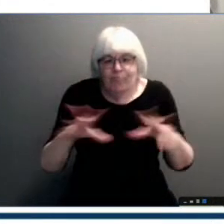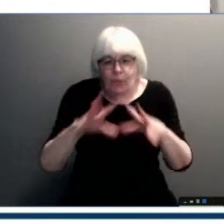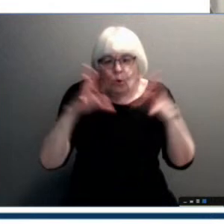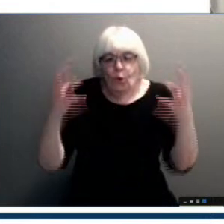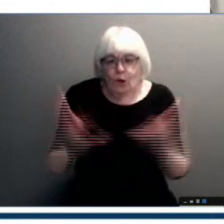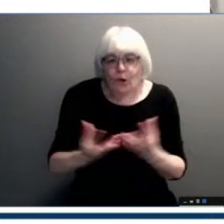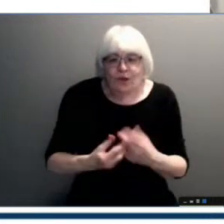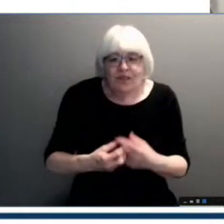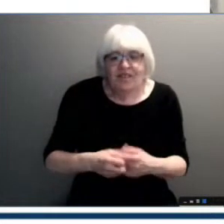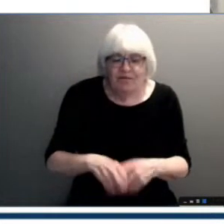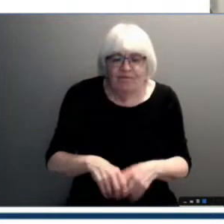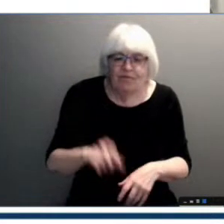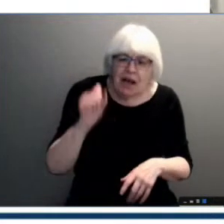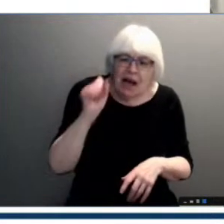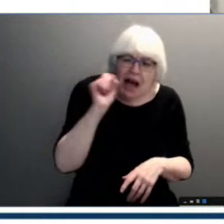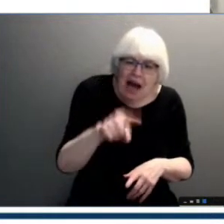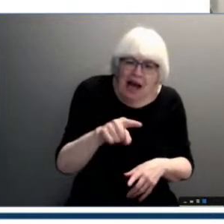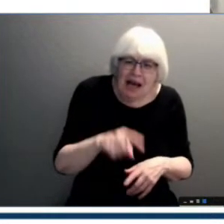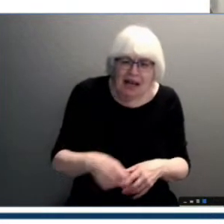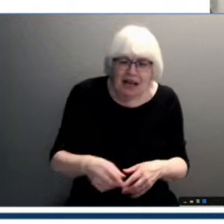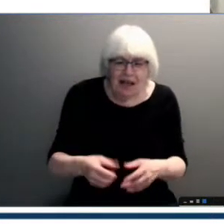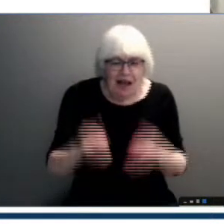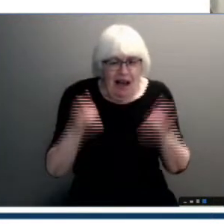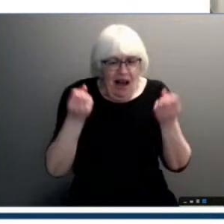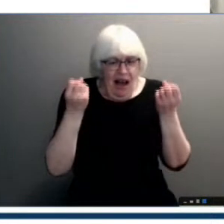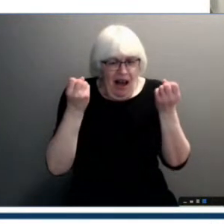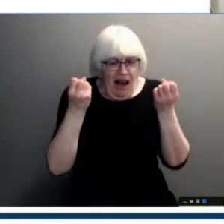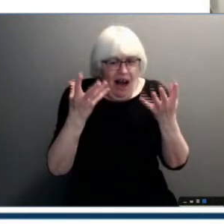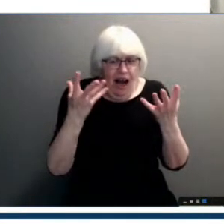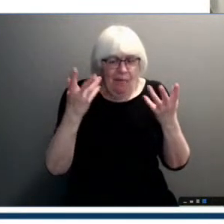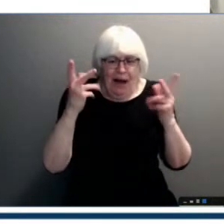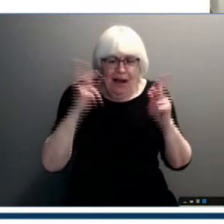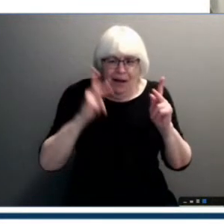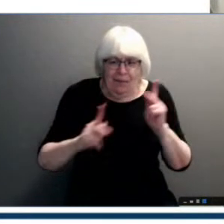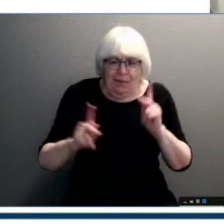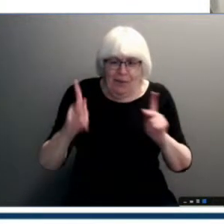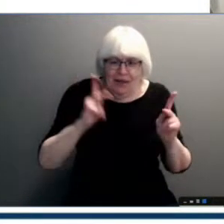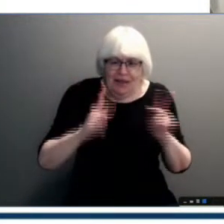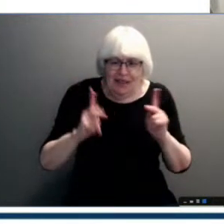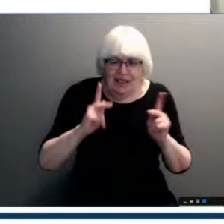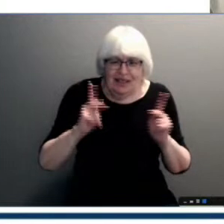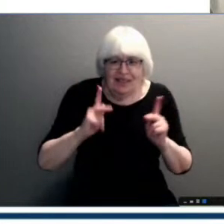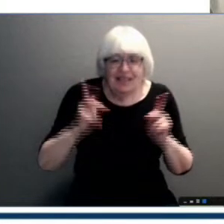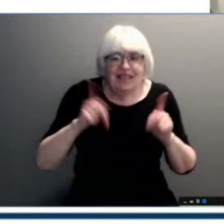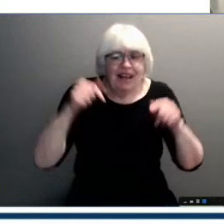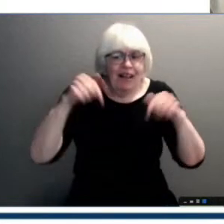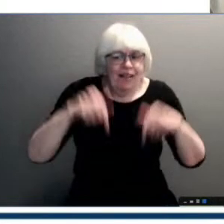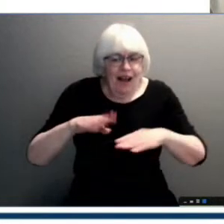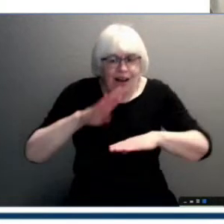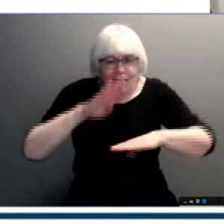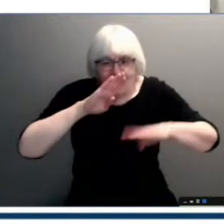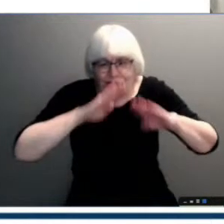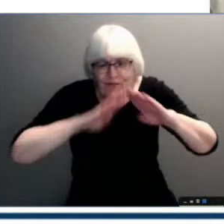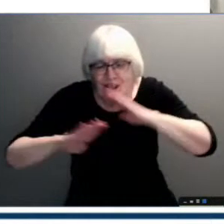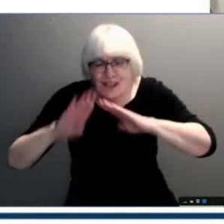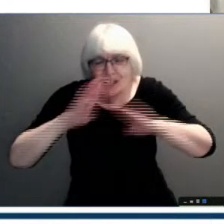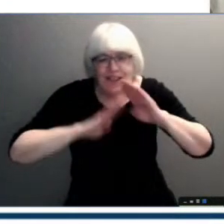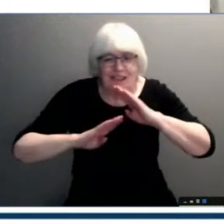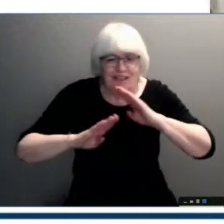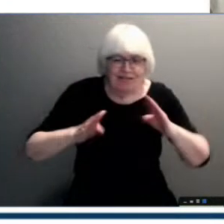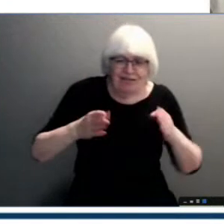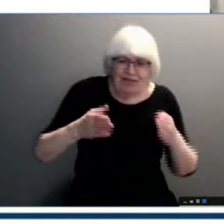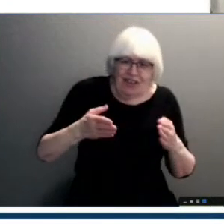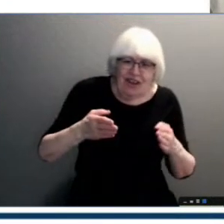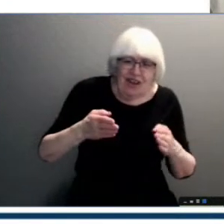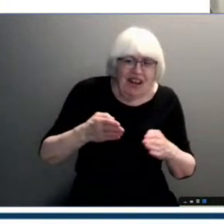Nova Scotians because there's been over 1,000 cases this week, and yet the number of people in hospitals is quite low. So if you're not basing yourself